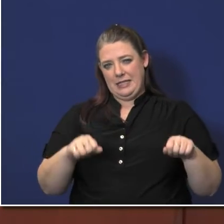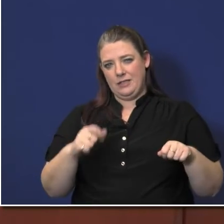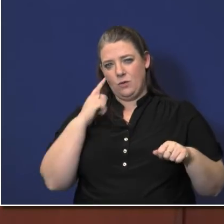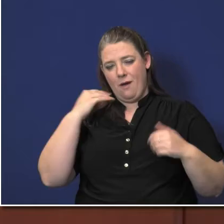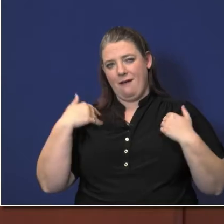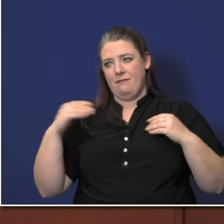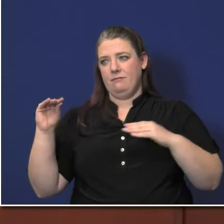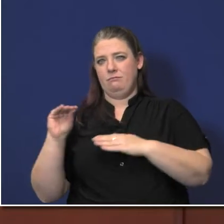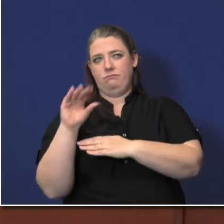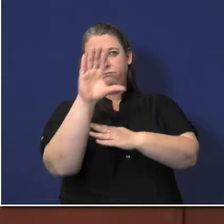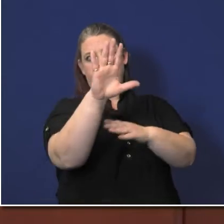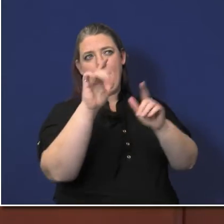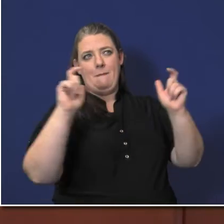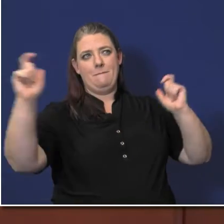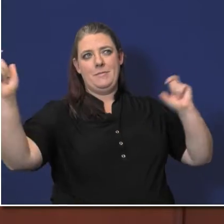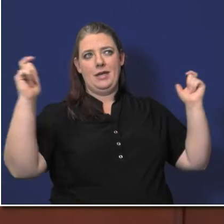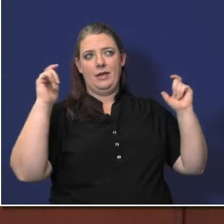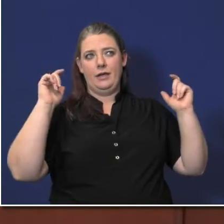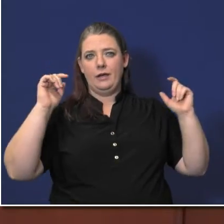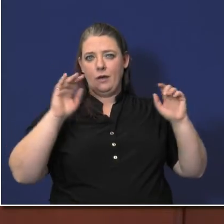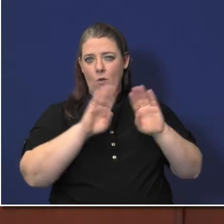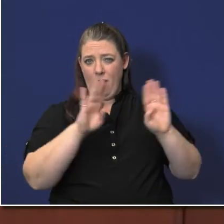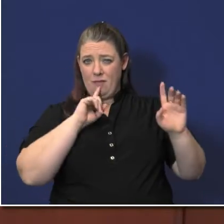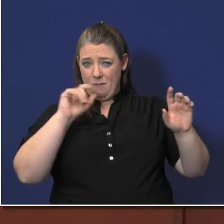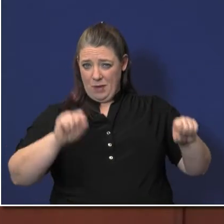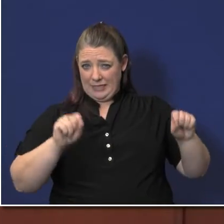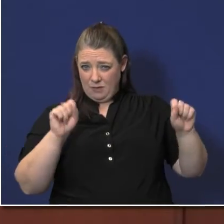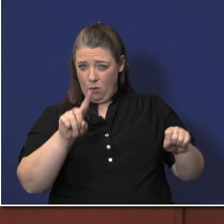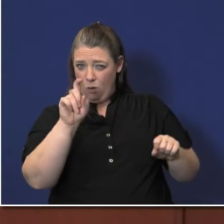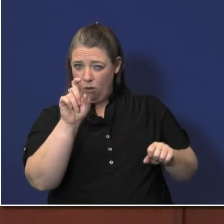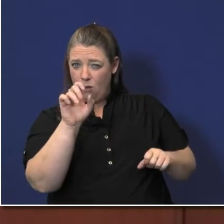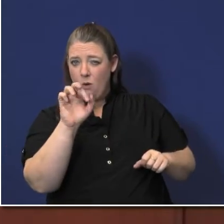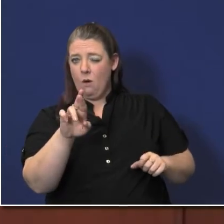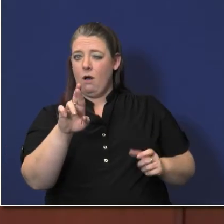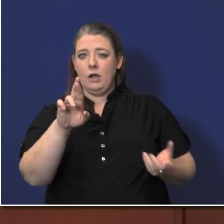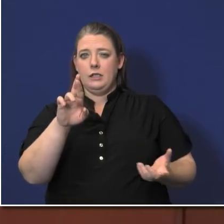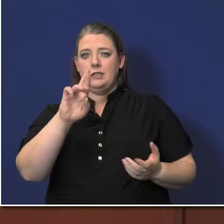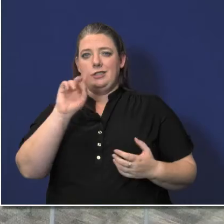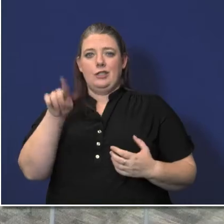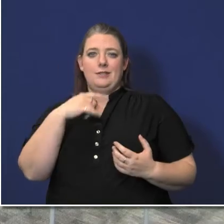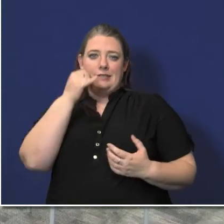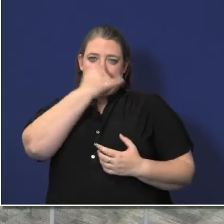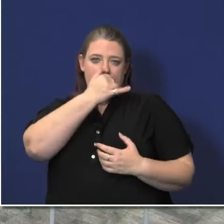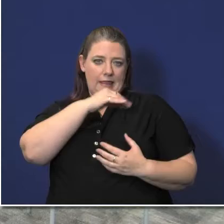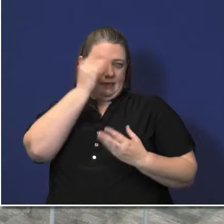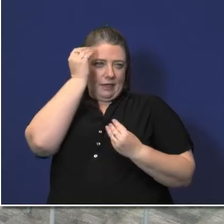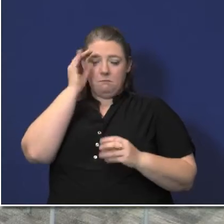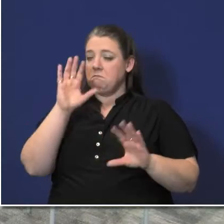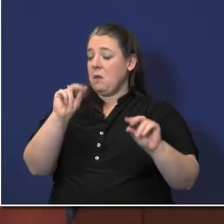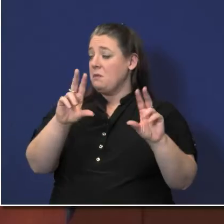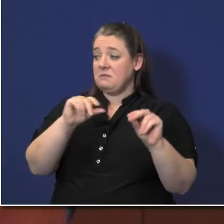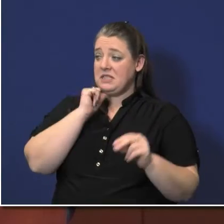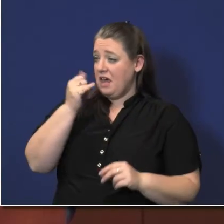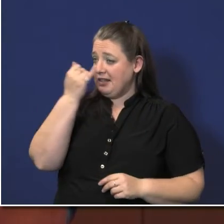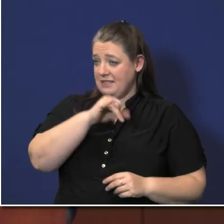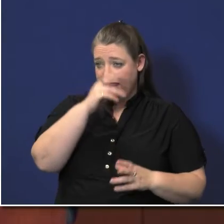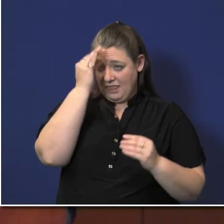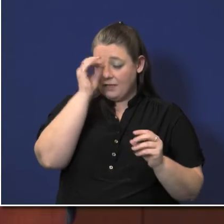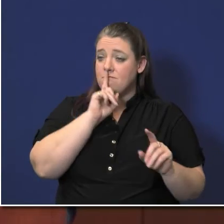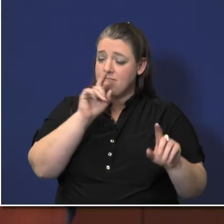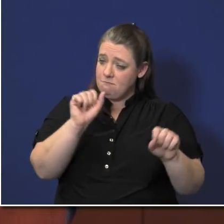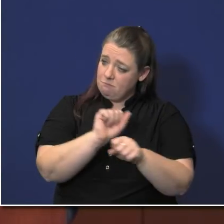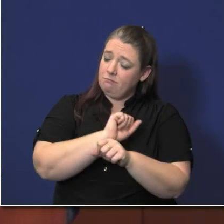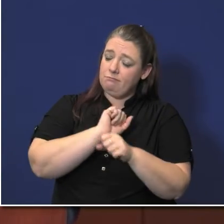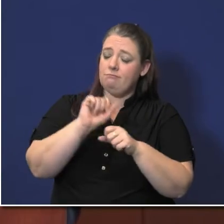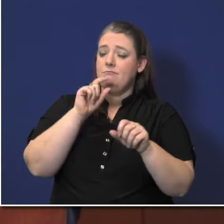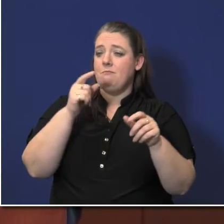that big wall that we have, is that a possibility, or is that just silly thinking? No, it's not silly thinking. It's a possibility, and we